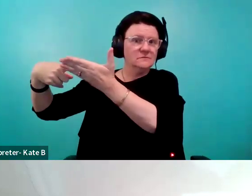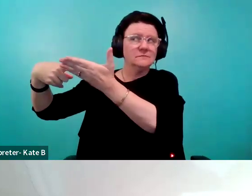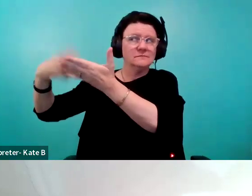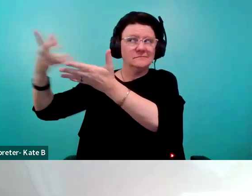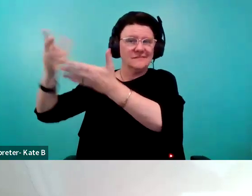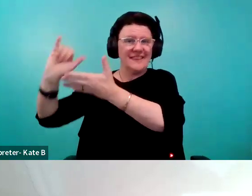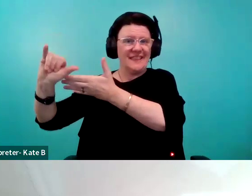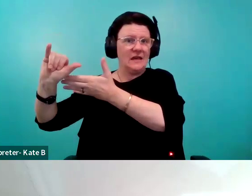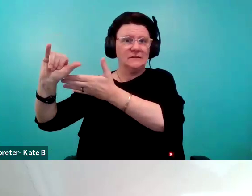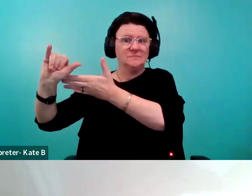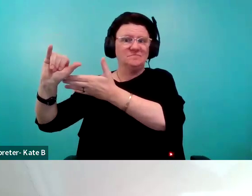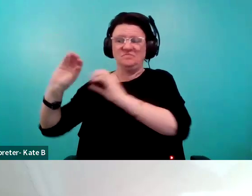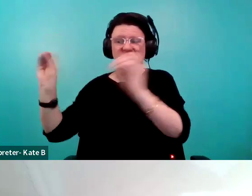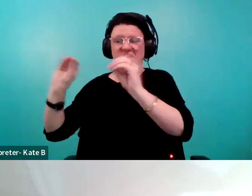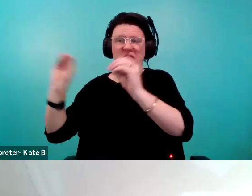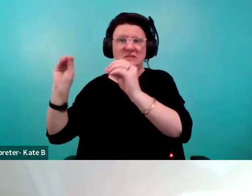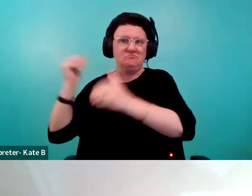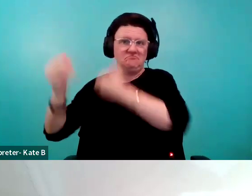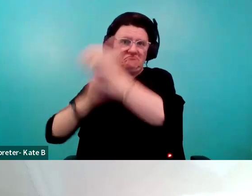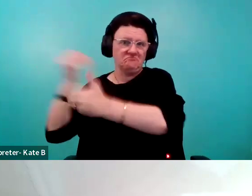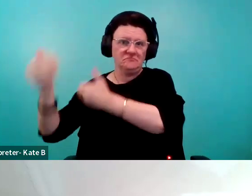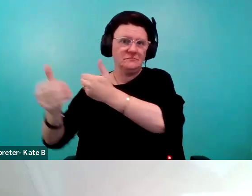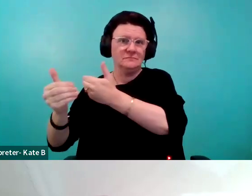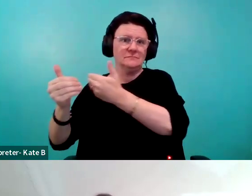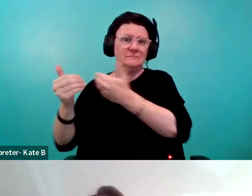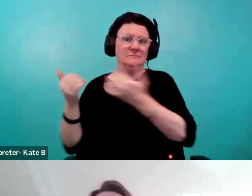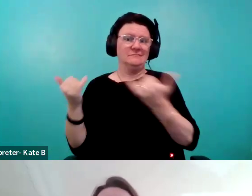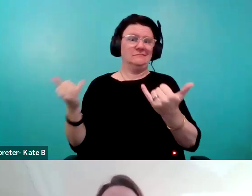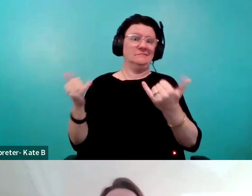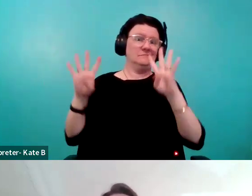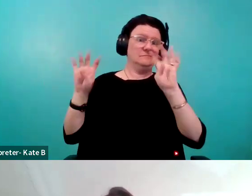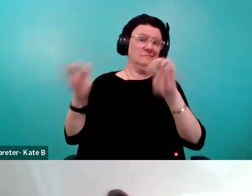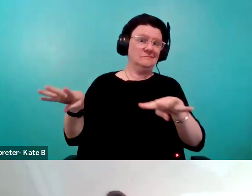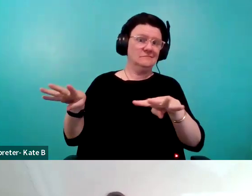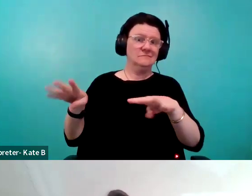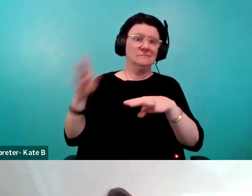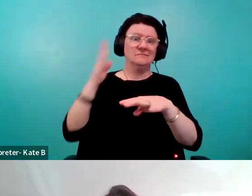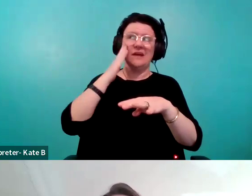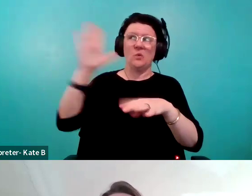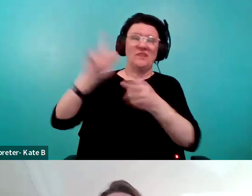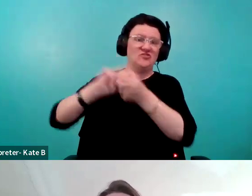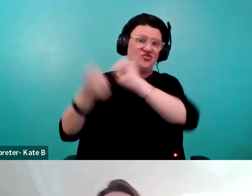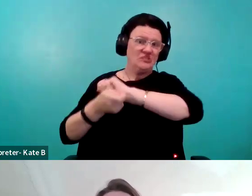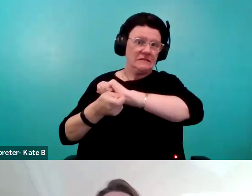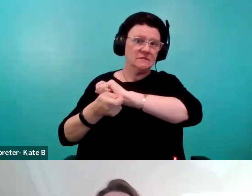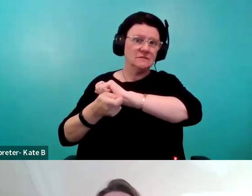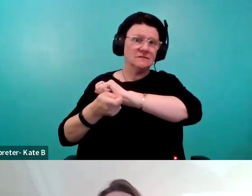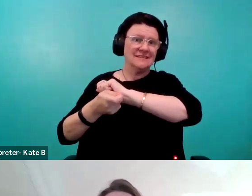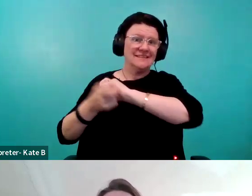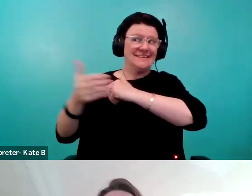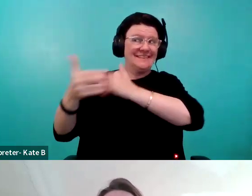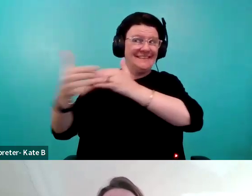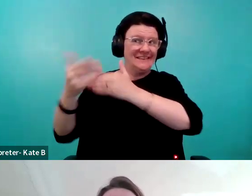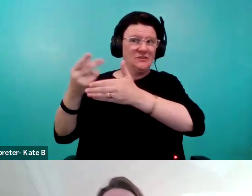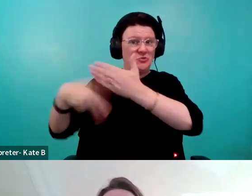And nothing has been moving, and who knows what's going to happen with big changes coming this in a